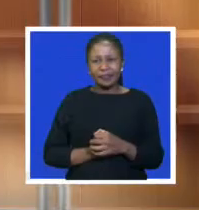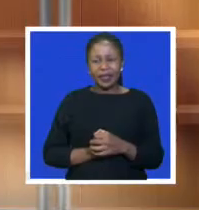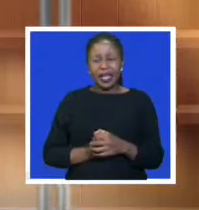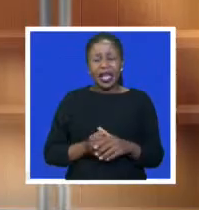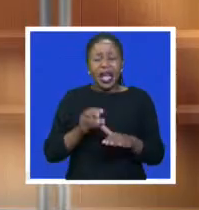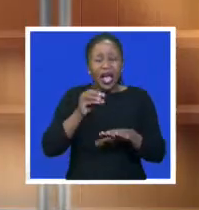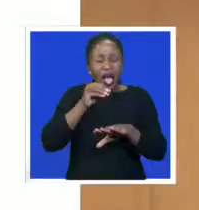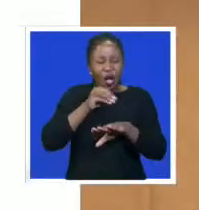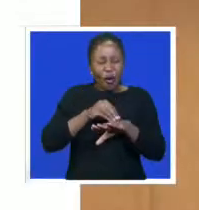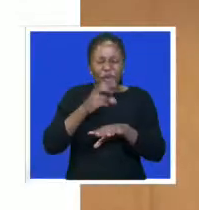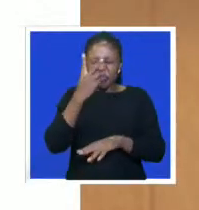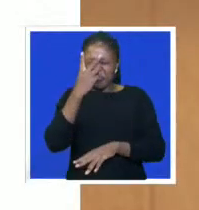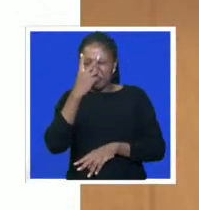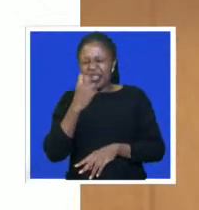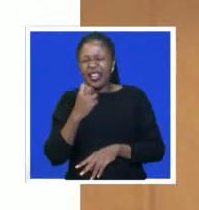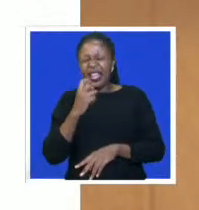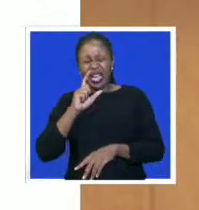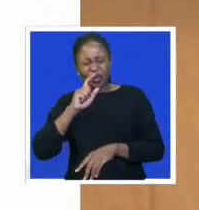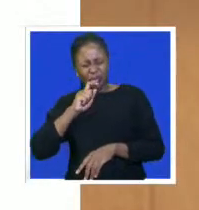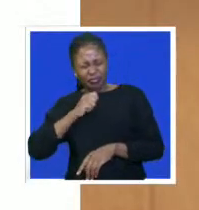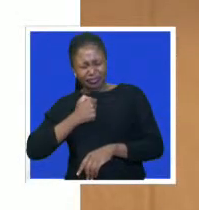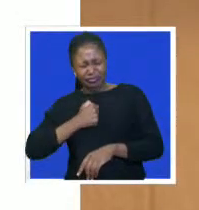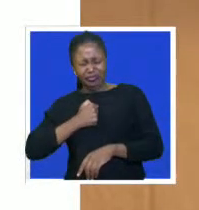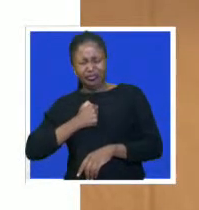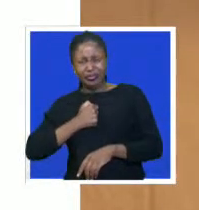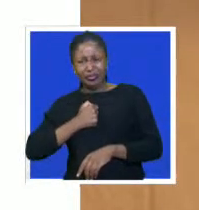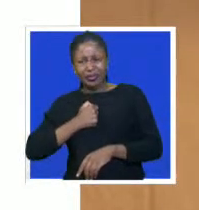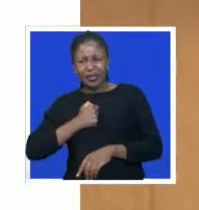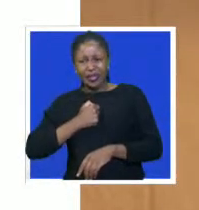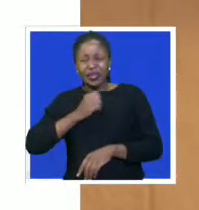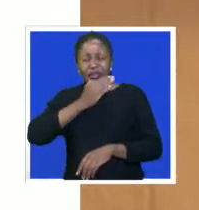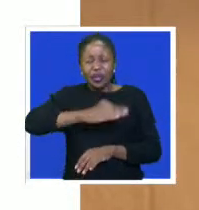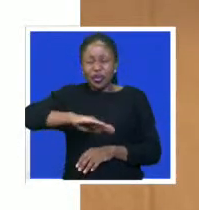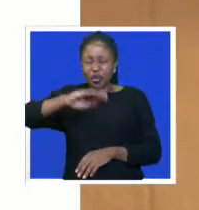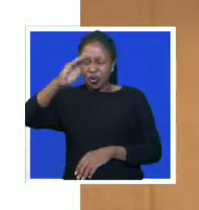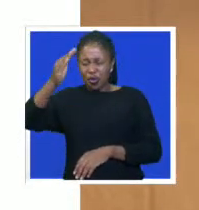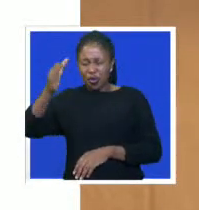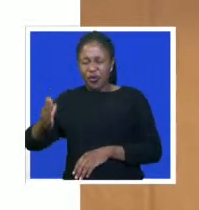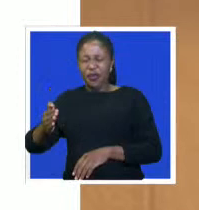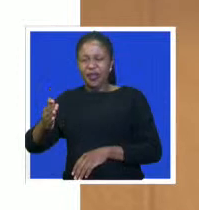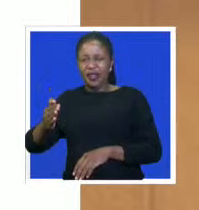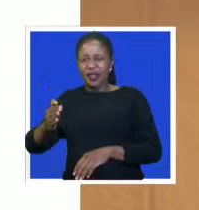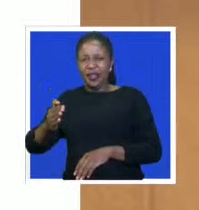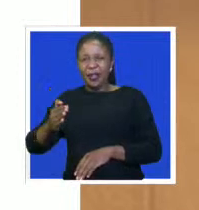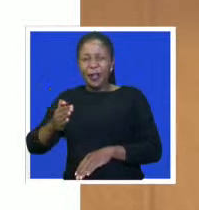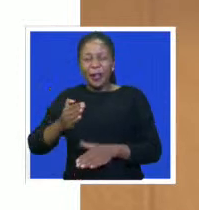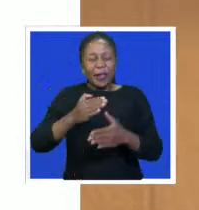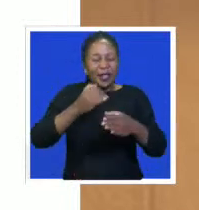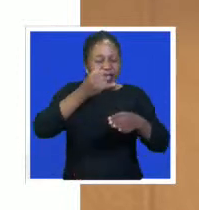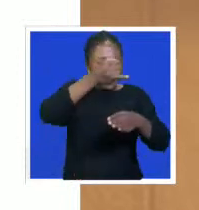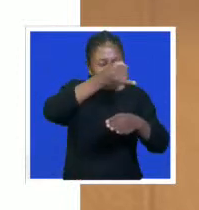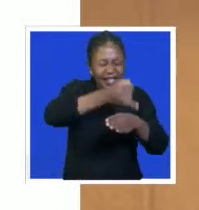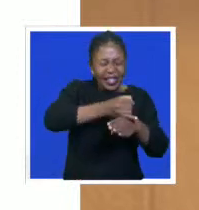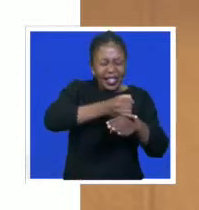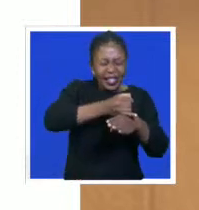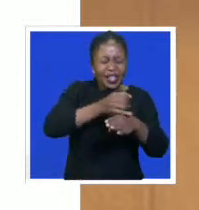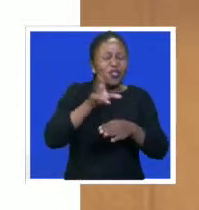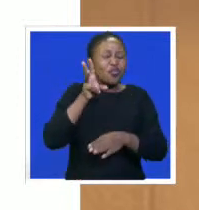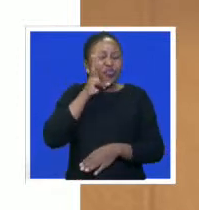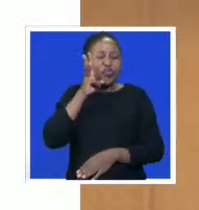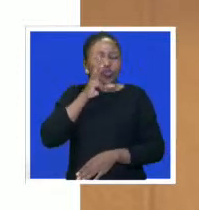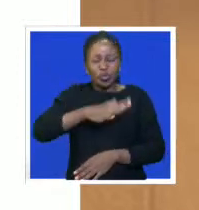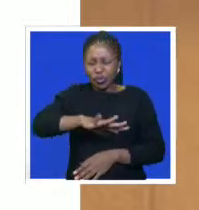rock in the sea and within sight of Marseilles stood the